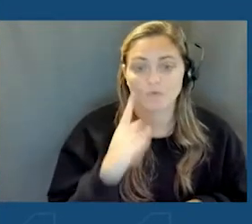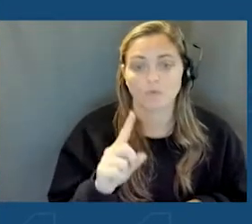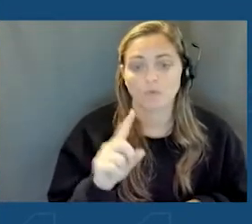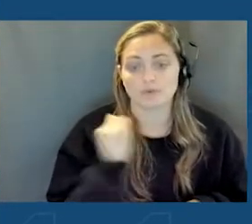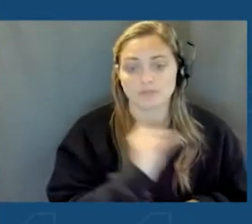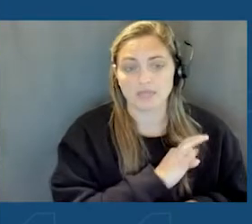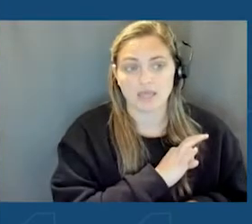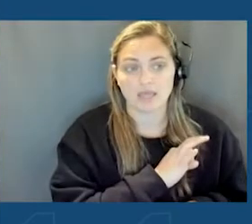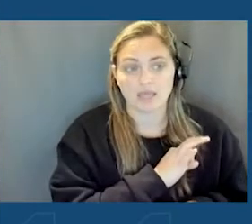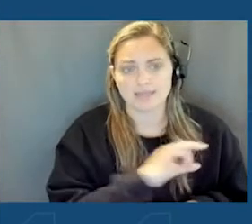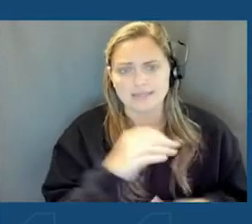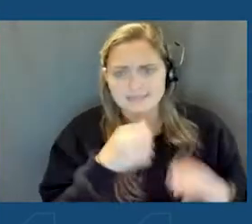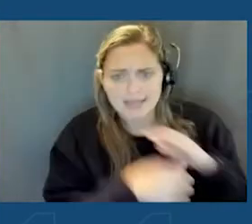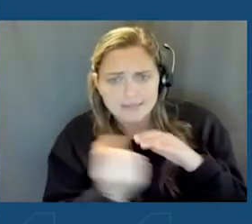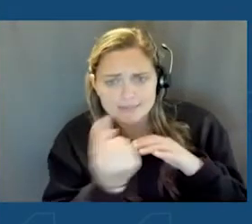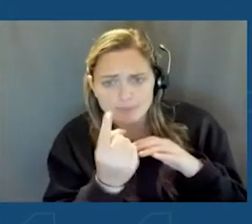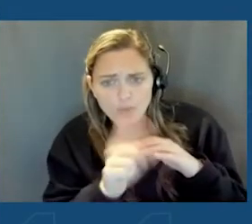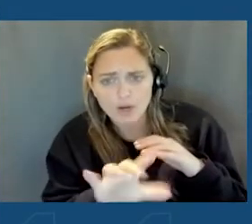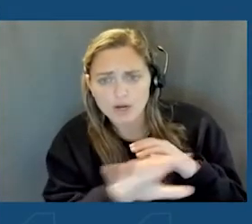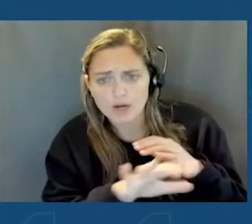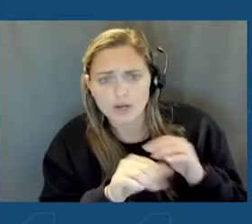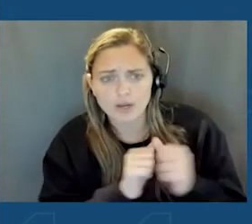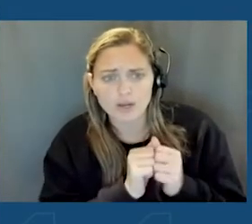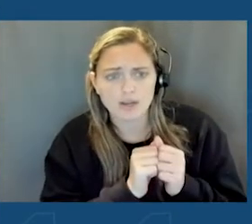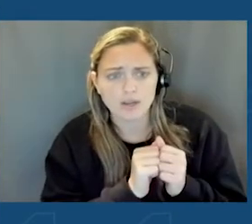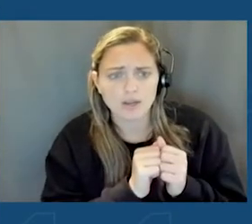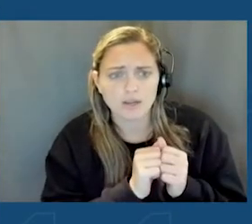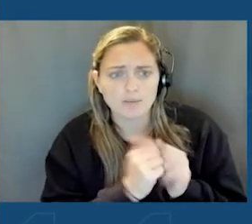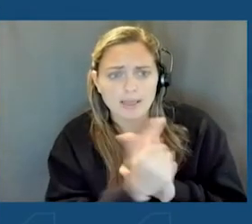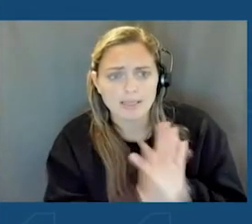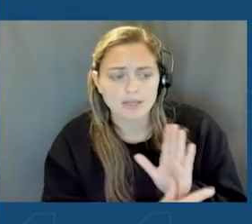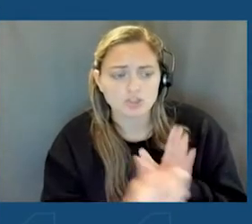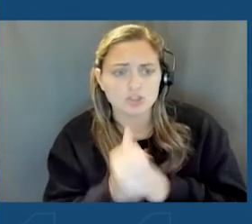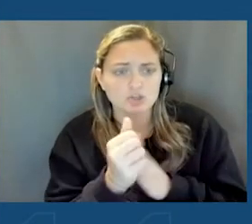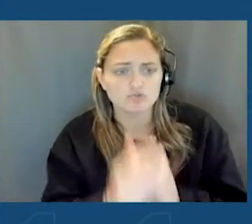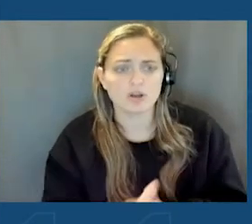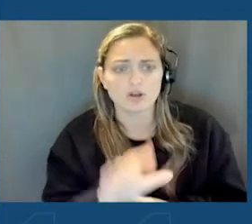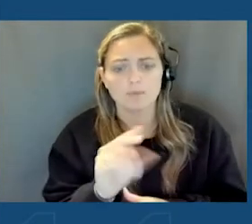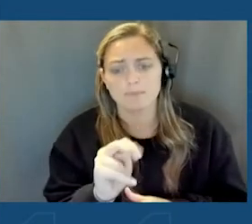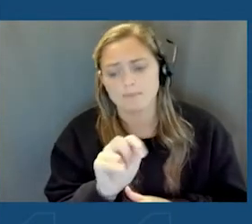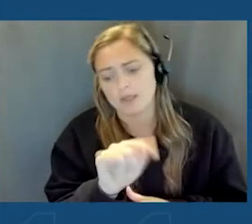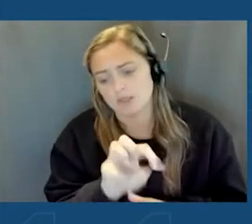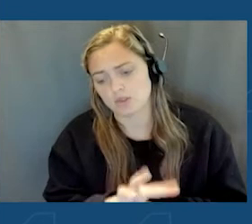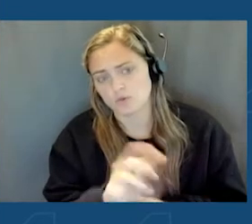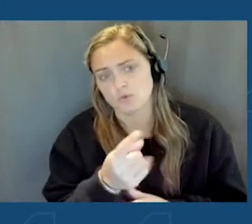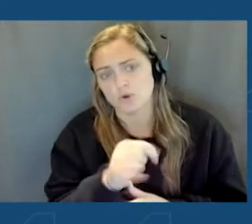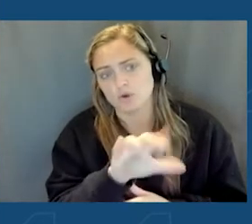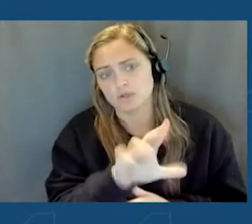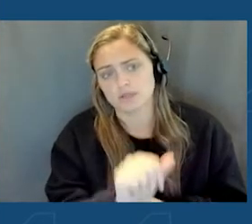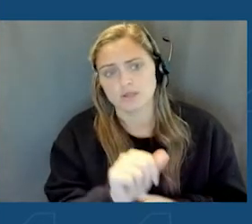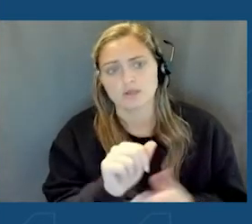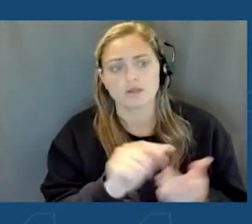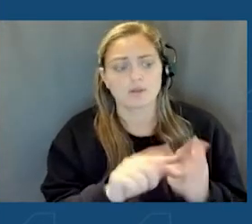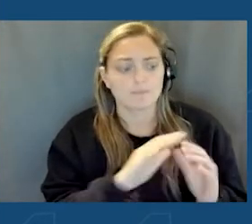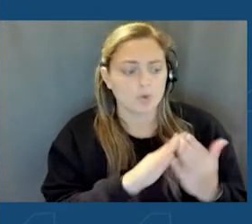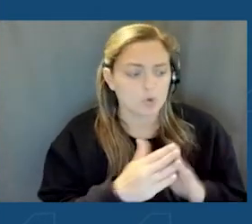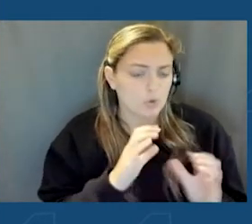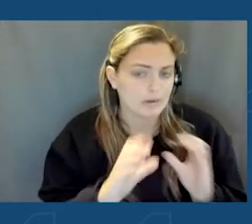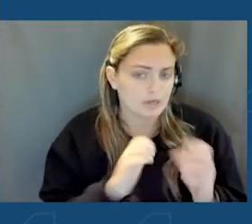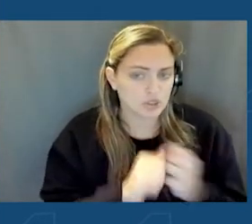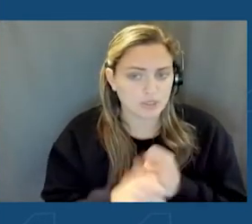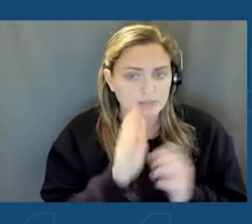hiding somewhere. My legislative director, Matthew Garcia, my communications person,